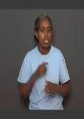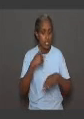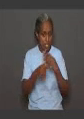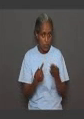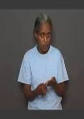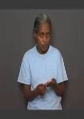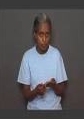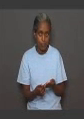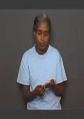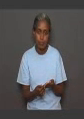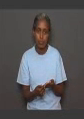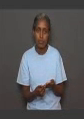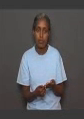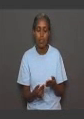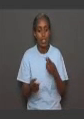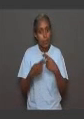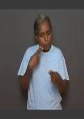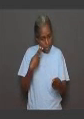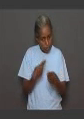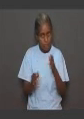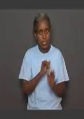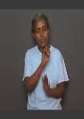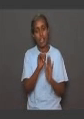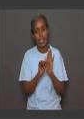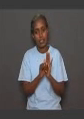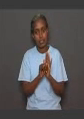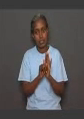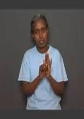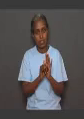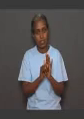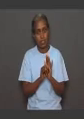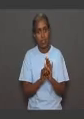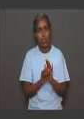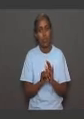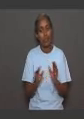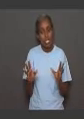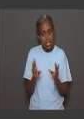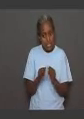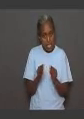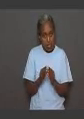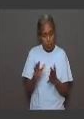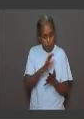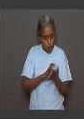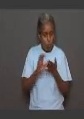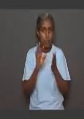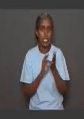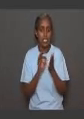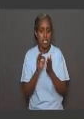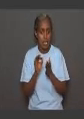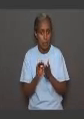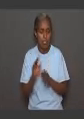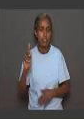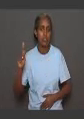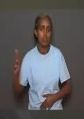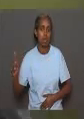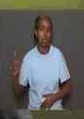Therefore, the multiplicative identity of the set of complex numbers is